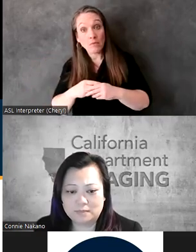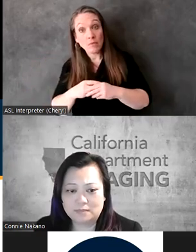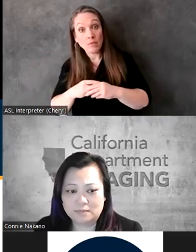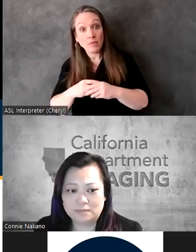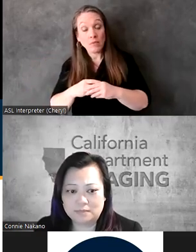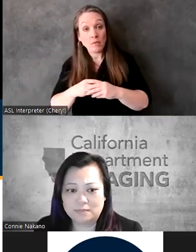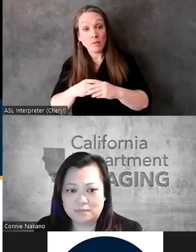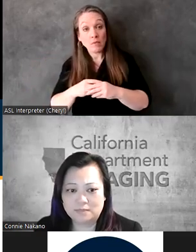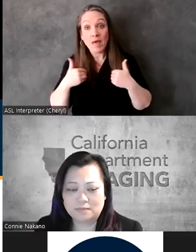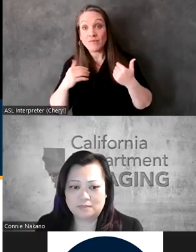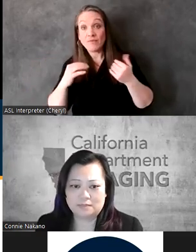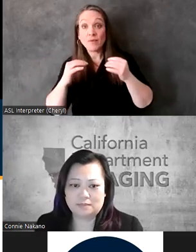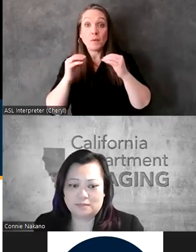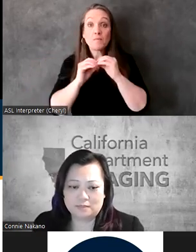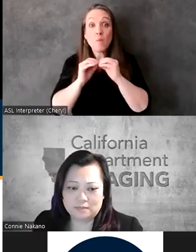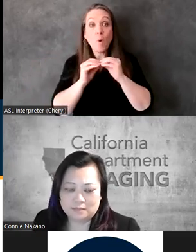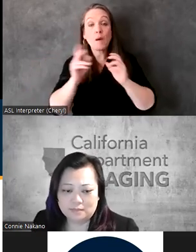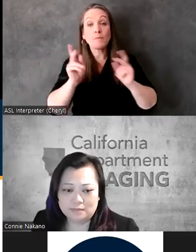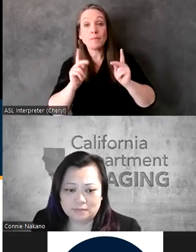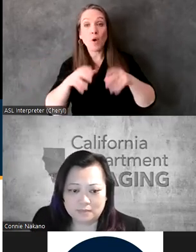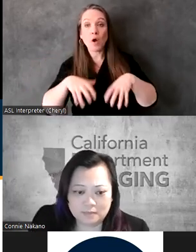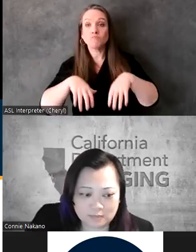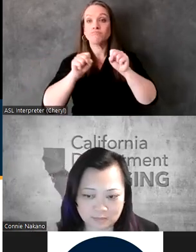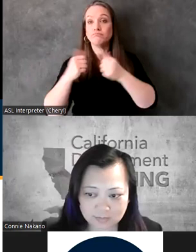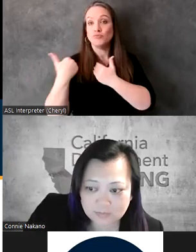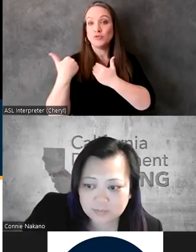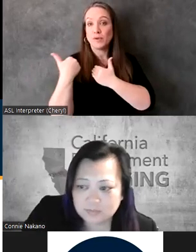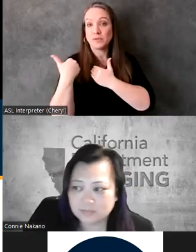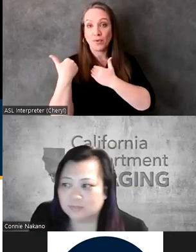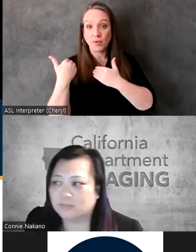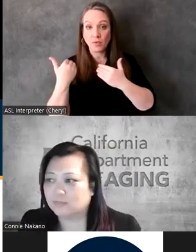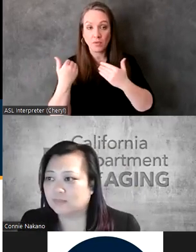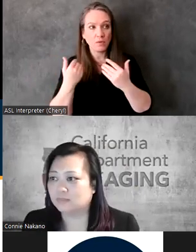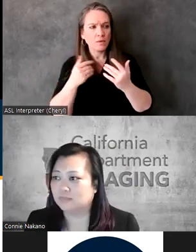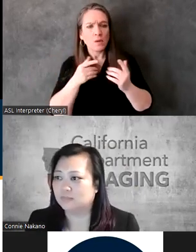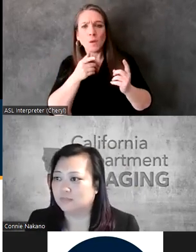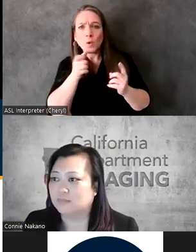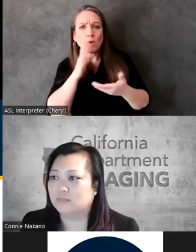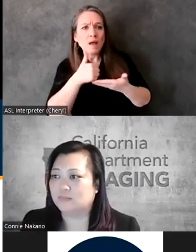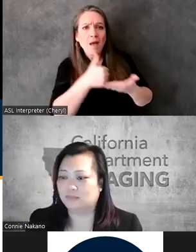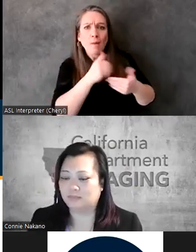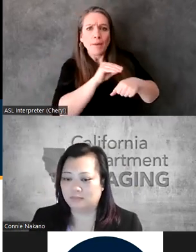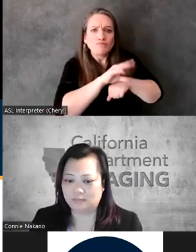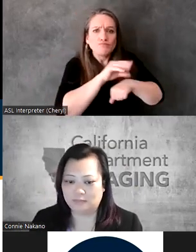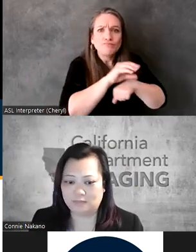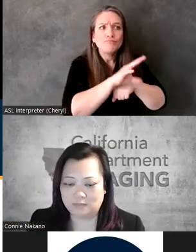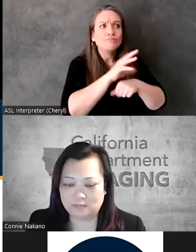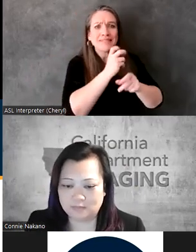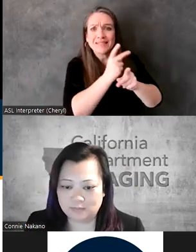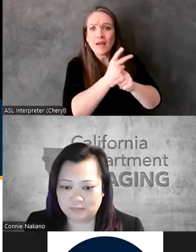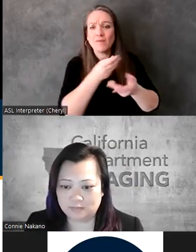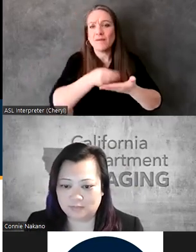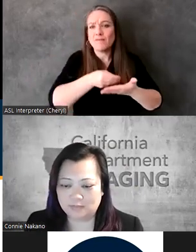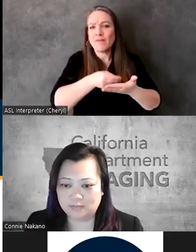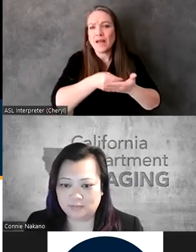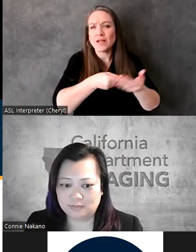responsible parties, as Tatiana is talking about, someone that can help on the financial side, which is very